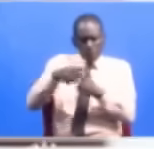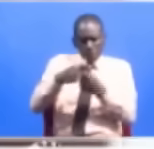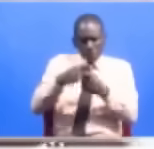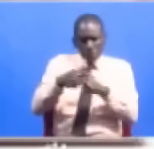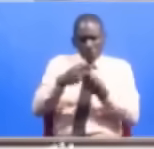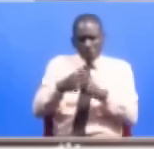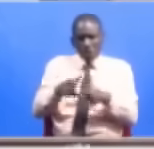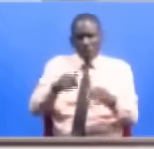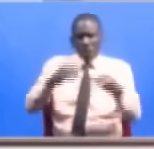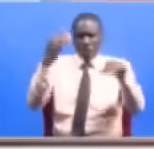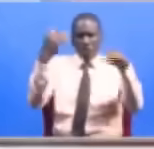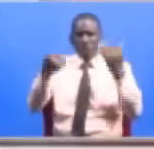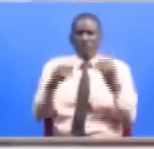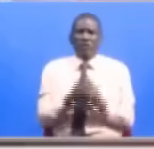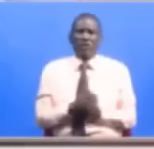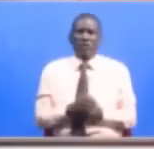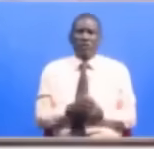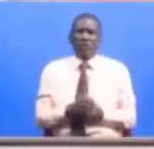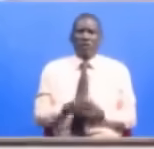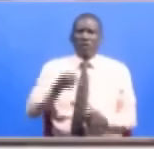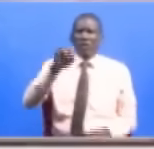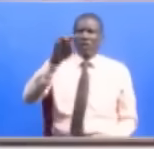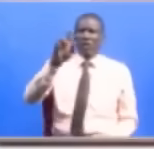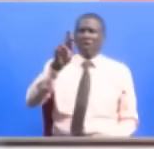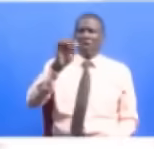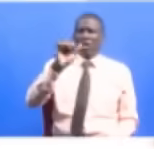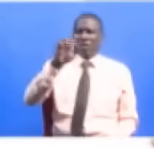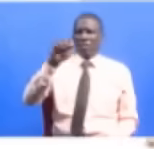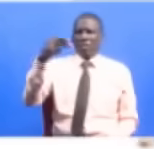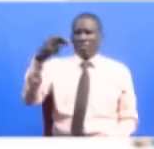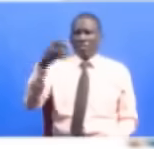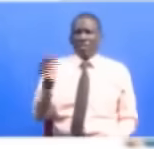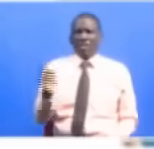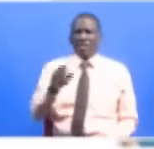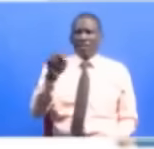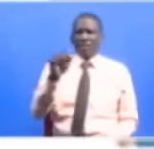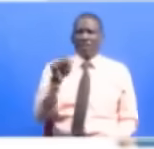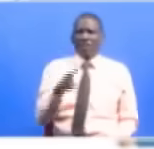engineering in university. Margaret Kimathi, NTV.